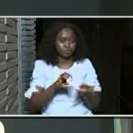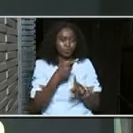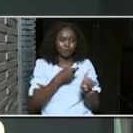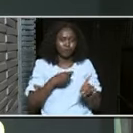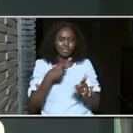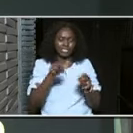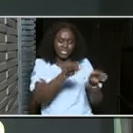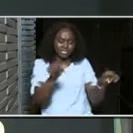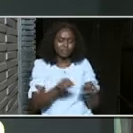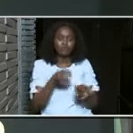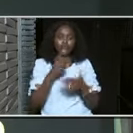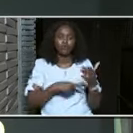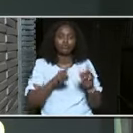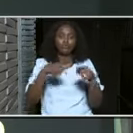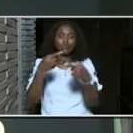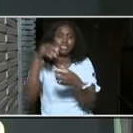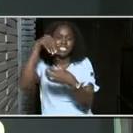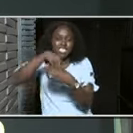aspect of what goes into the